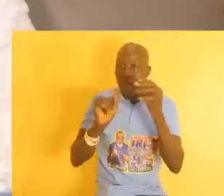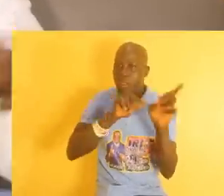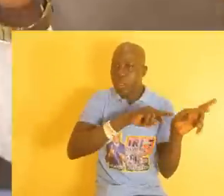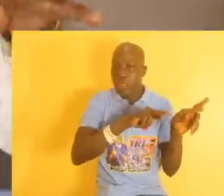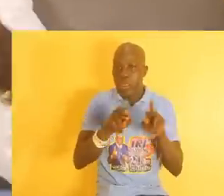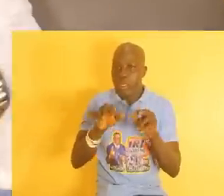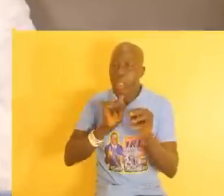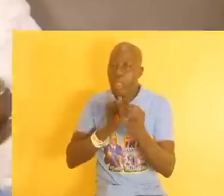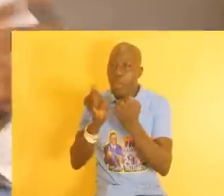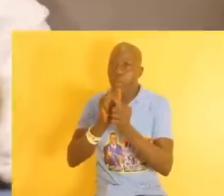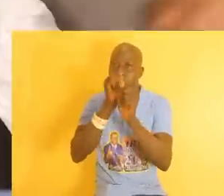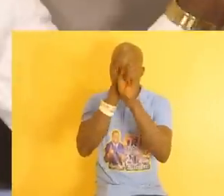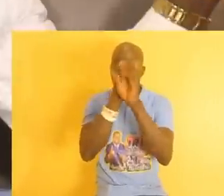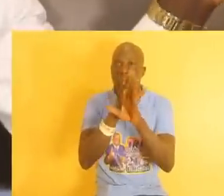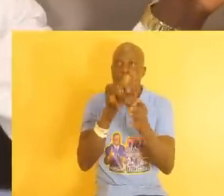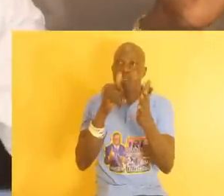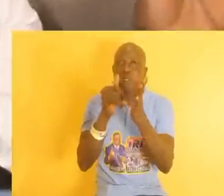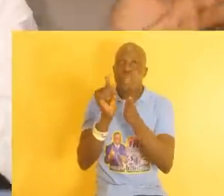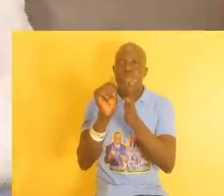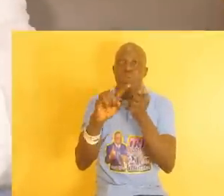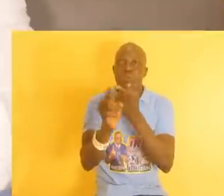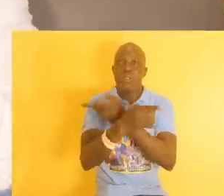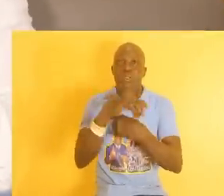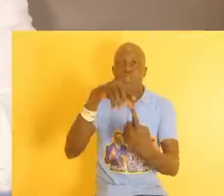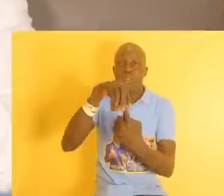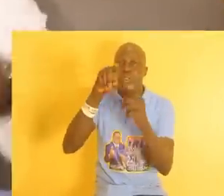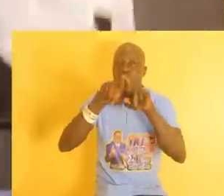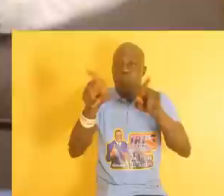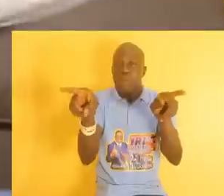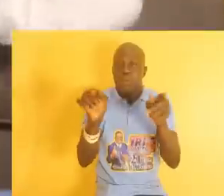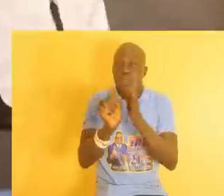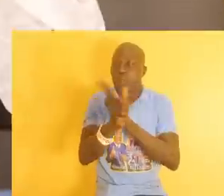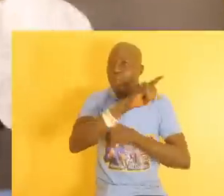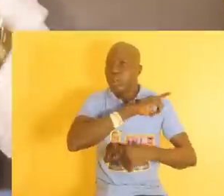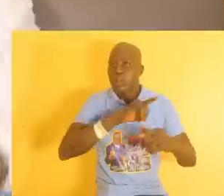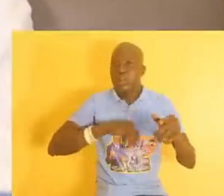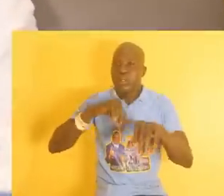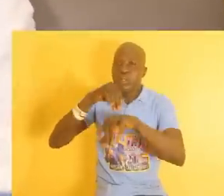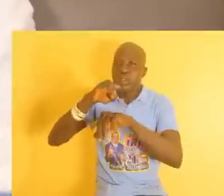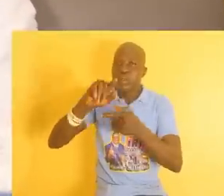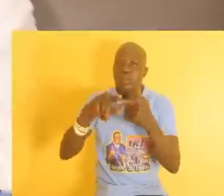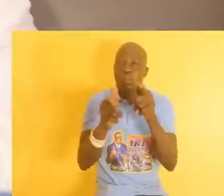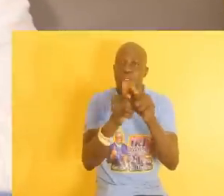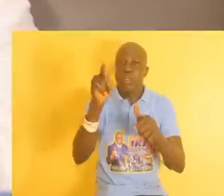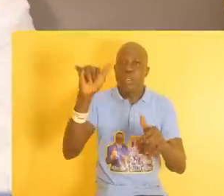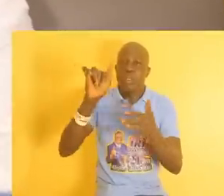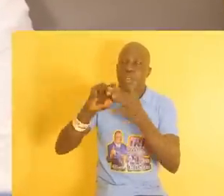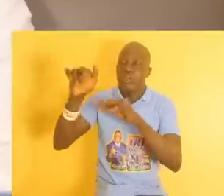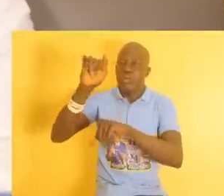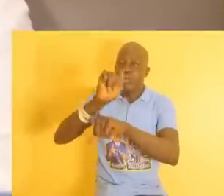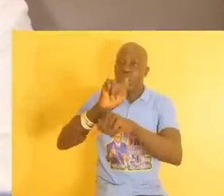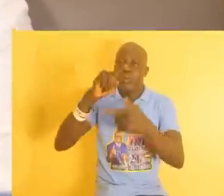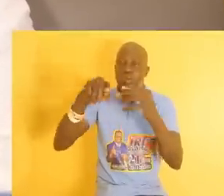ready ben ni mo fa bless you I want to bless you ayaje oni yato today is different oluwa ran mi ni sella the lord send me a greater si gbogbo eniyan